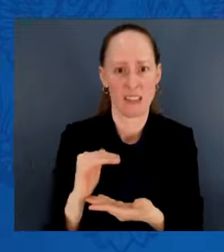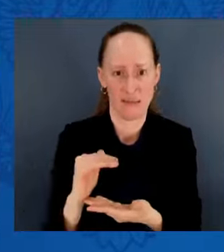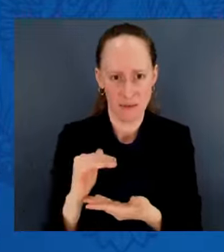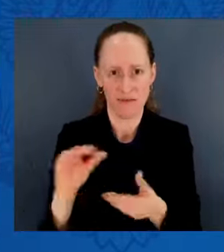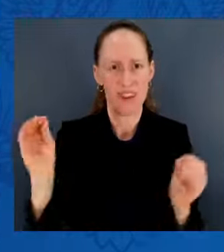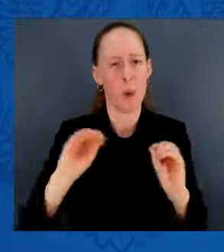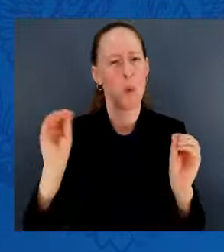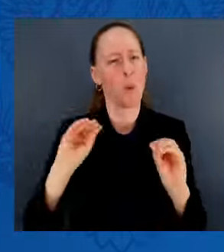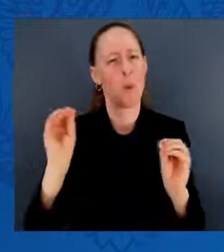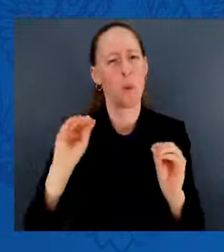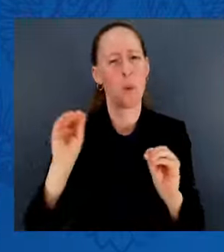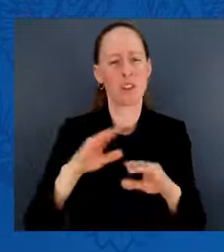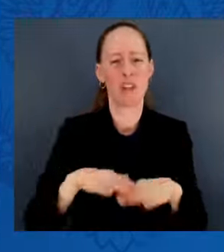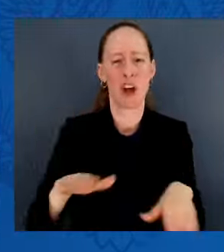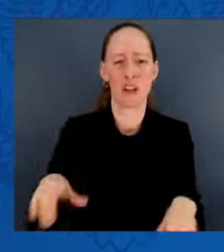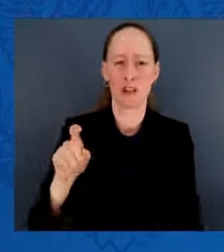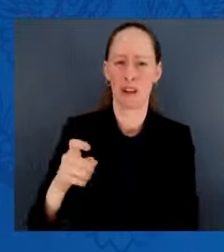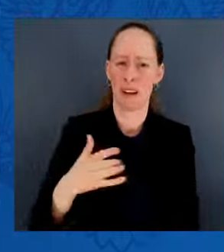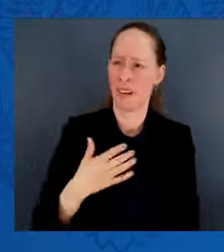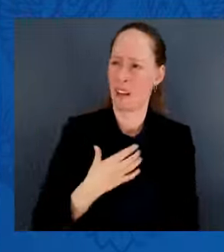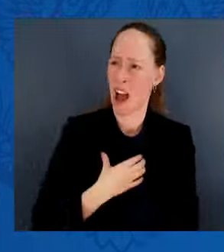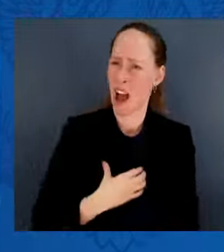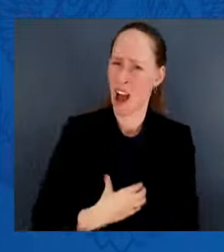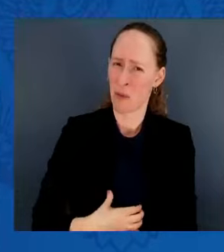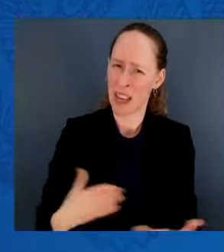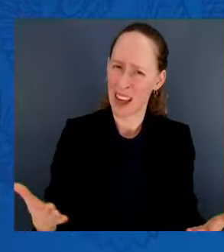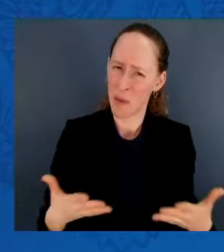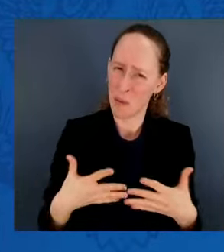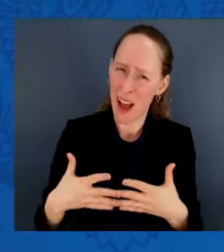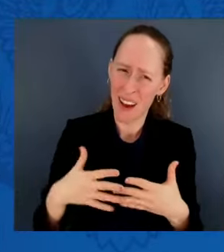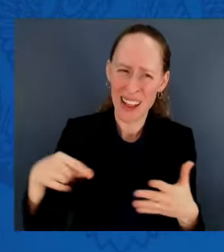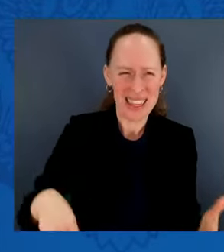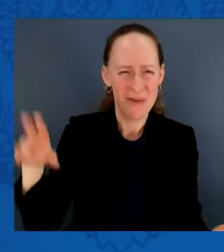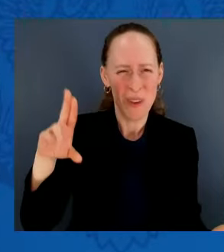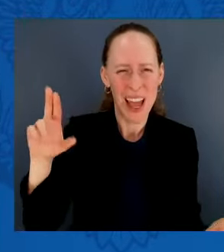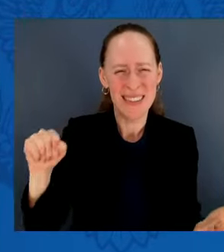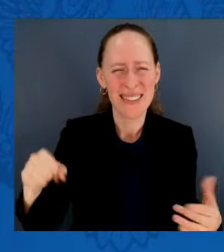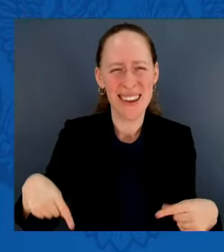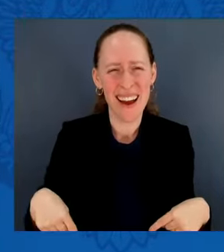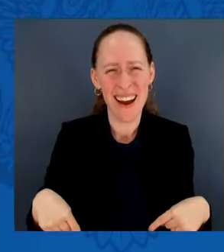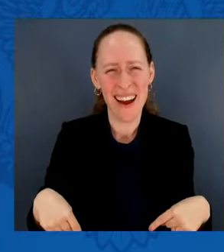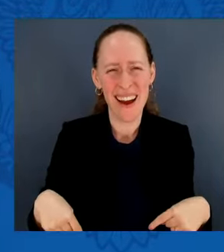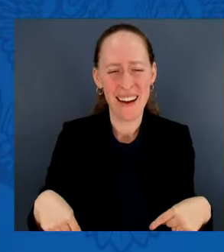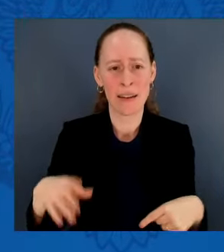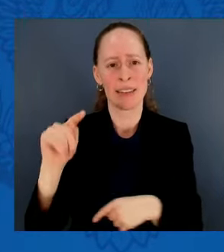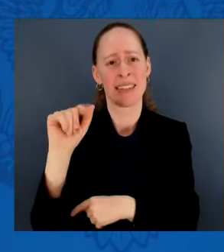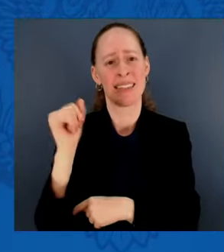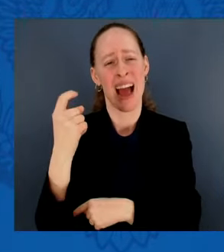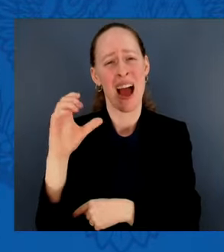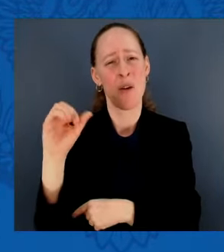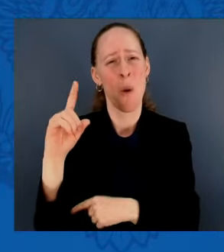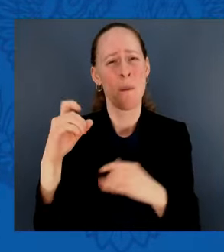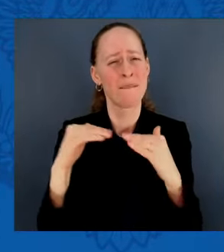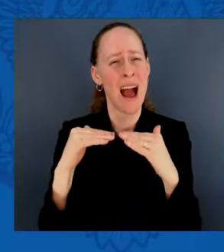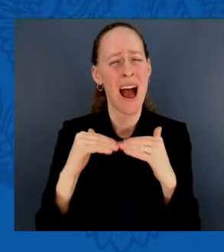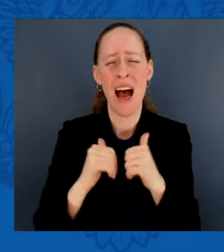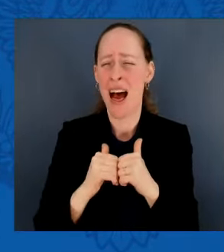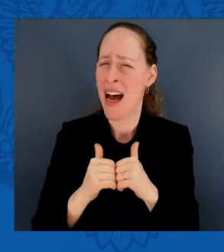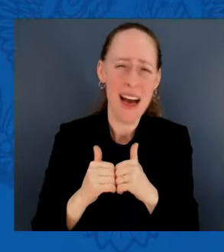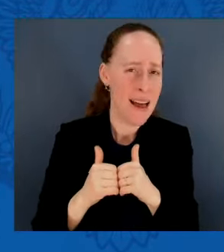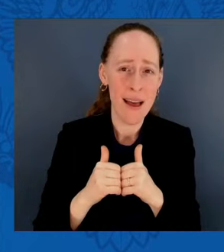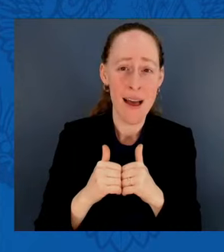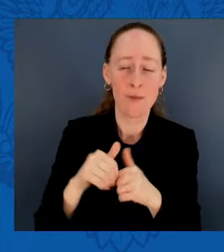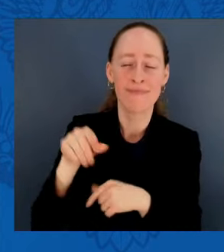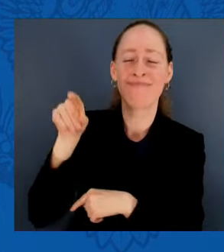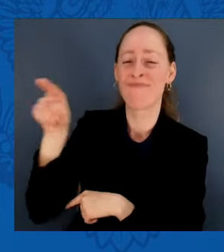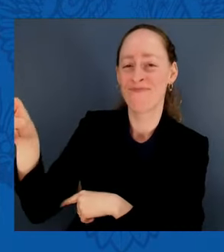The way to make the tax code fair is to make big corporations, the very wealthy, begin to pay their fair share.